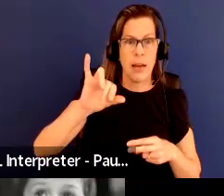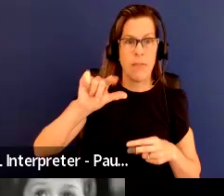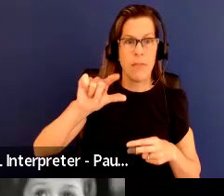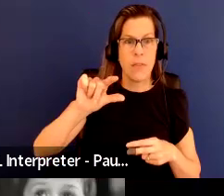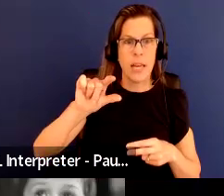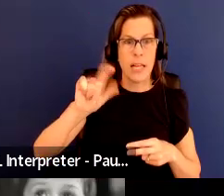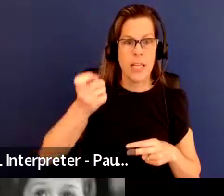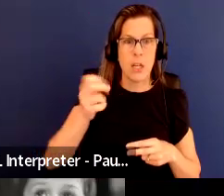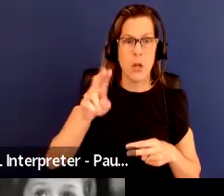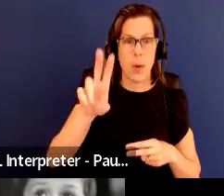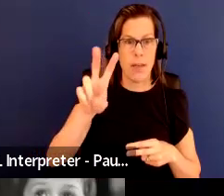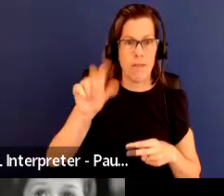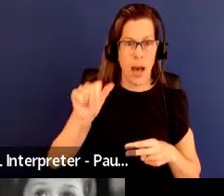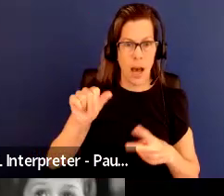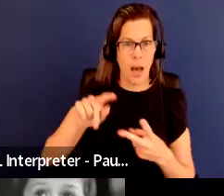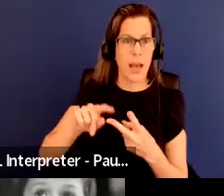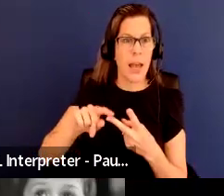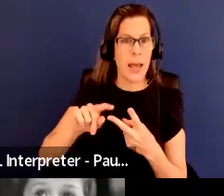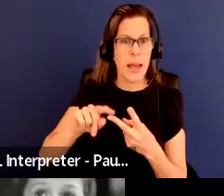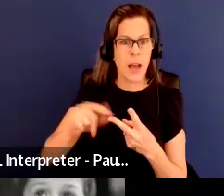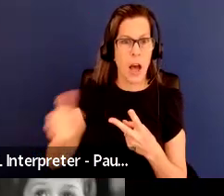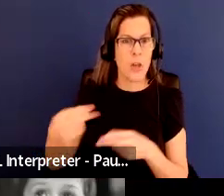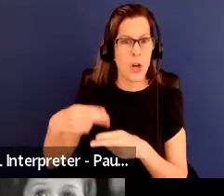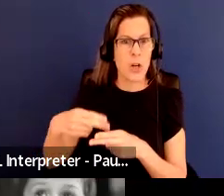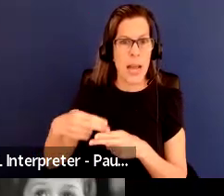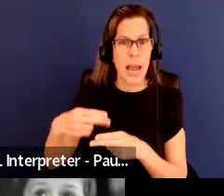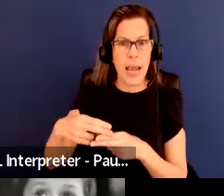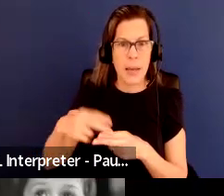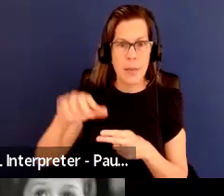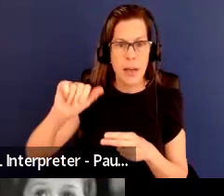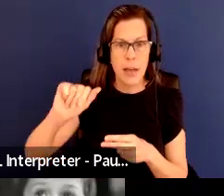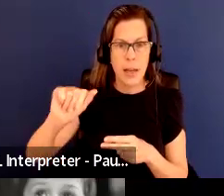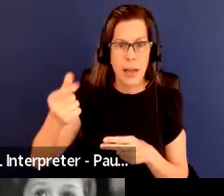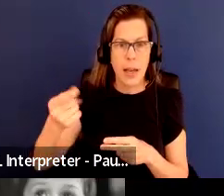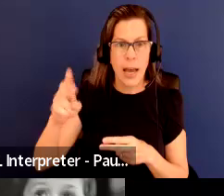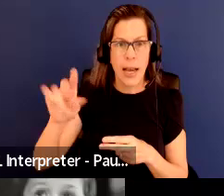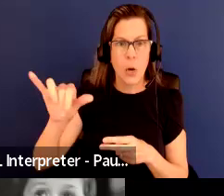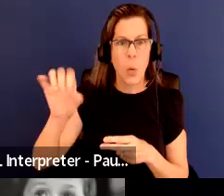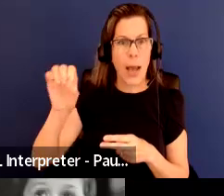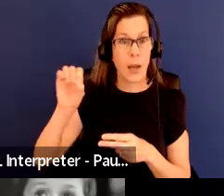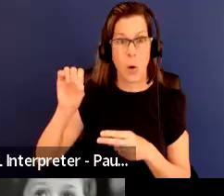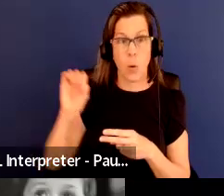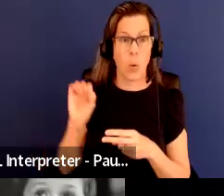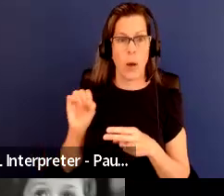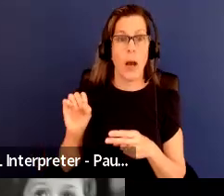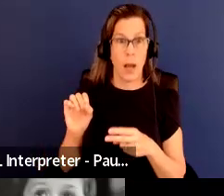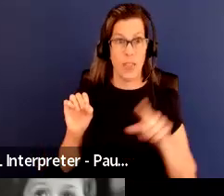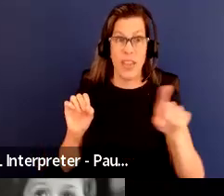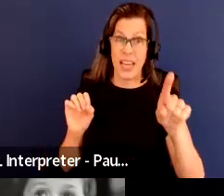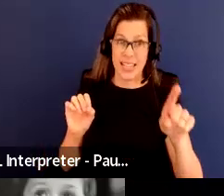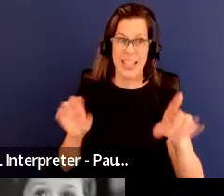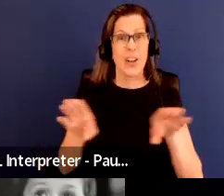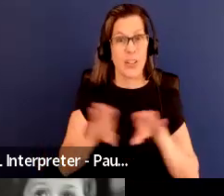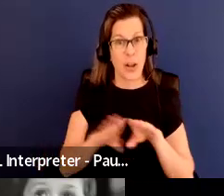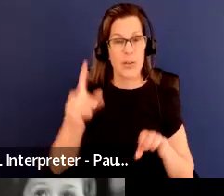which ended up, I looked it up to see if it was still around or where it was located. It was eventually closed because of the opening